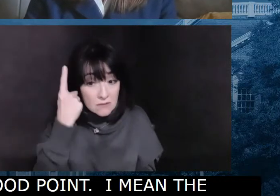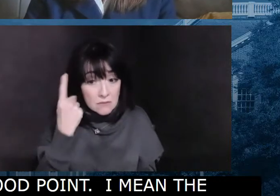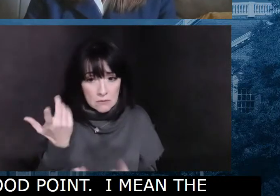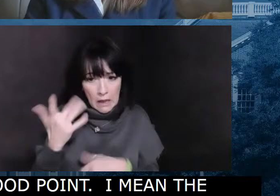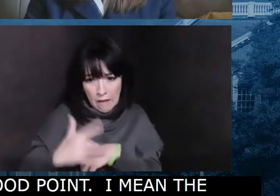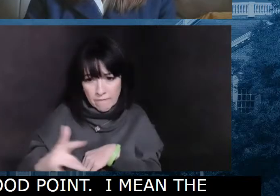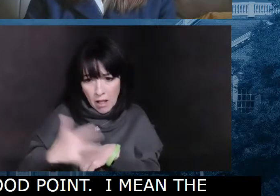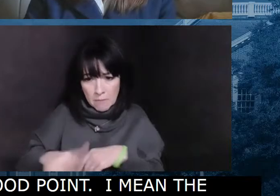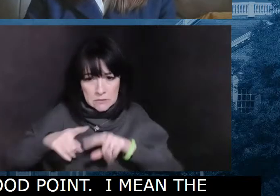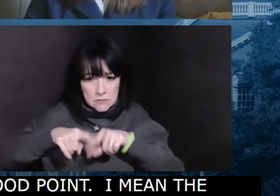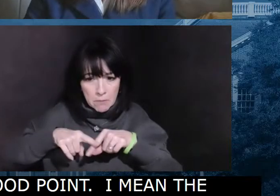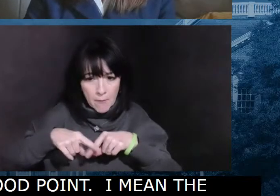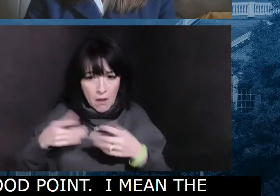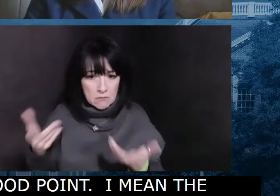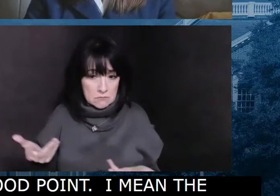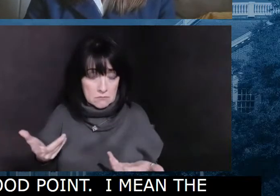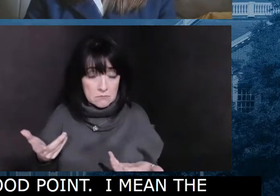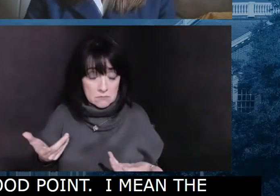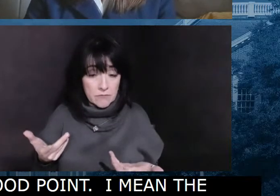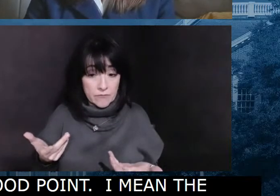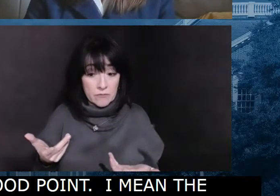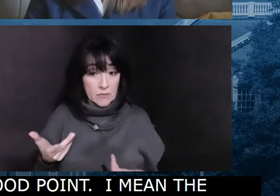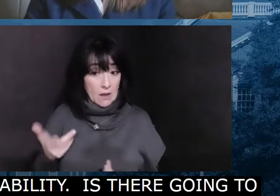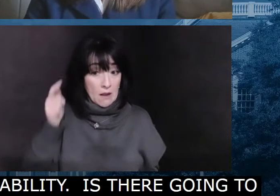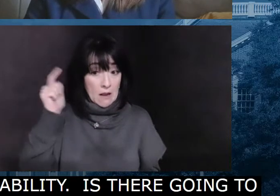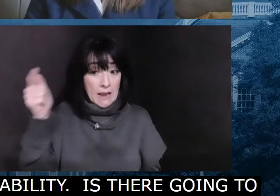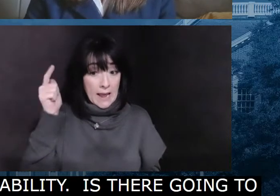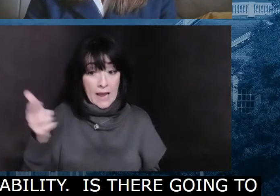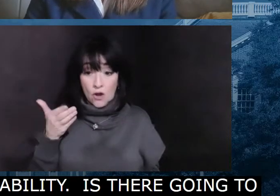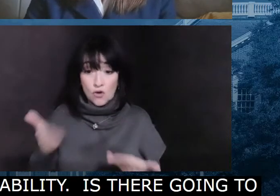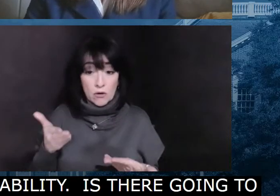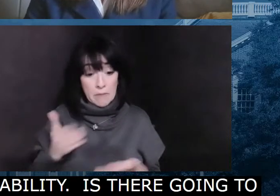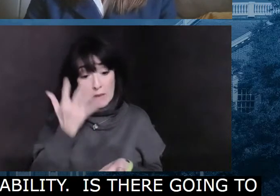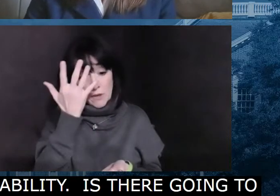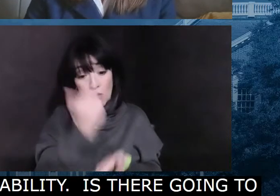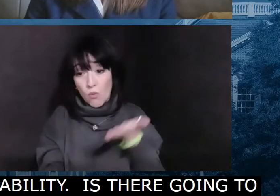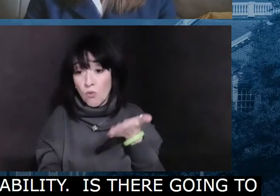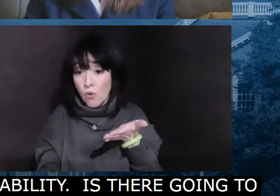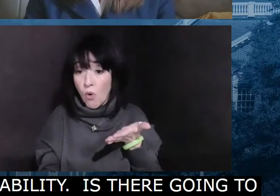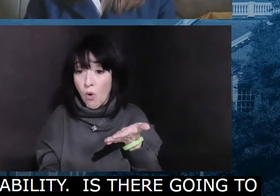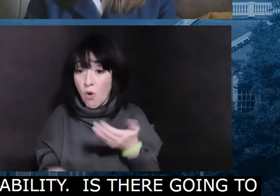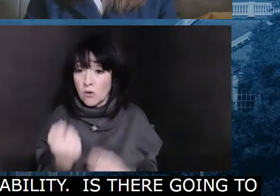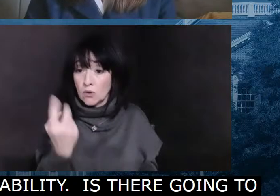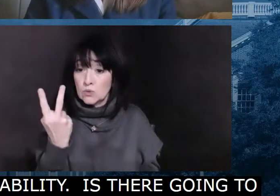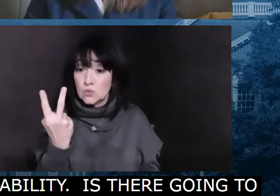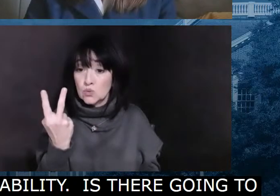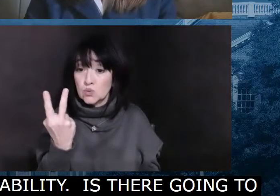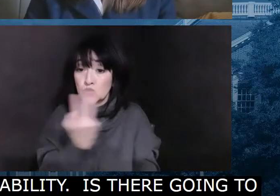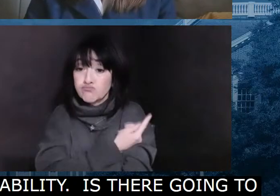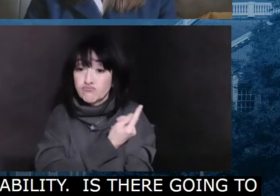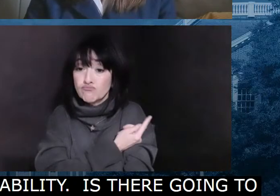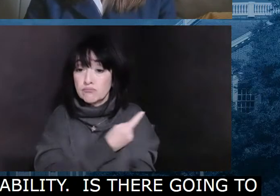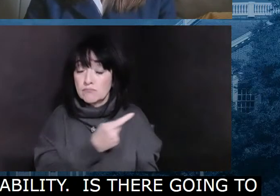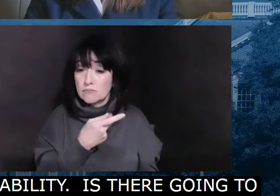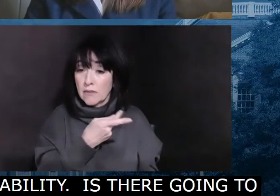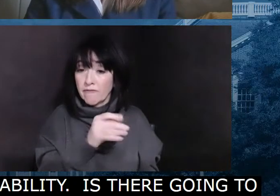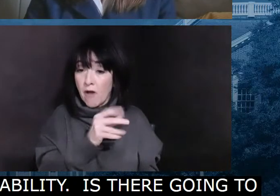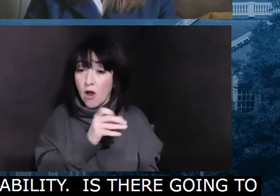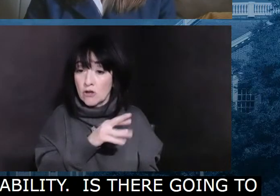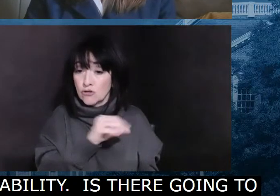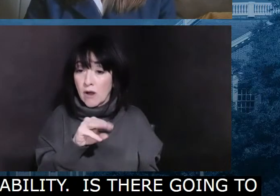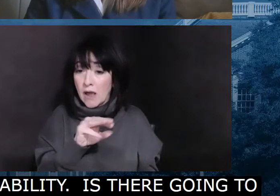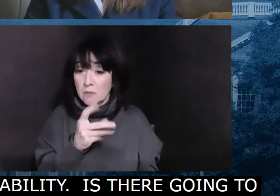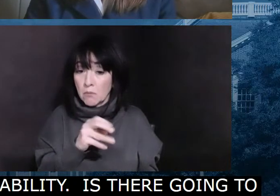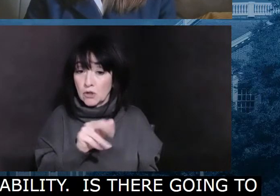time availability of the 2-dose vaccine or not? Or will they ramp up the distribution